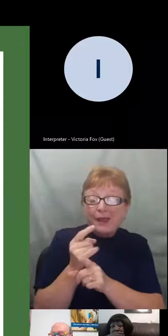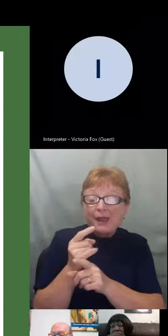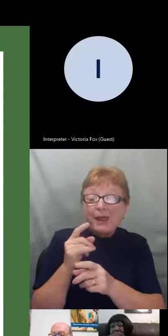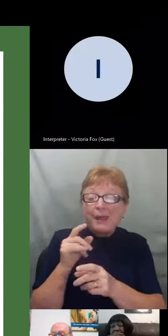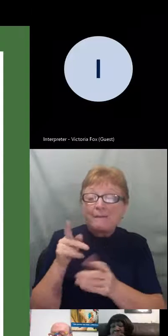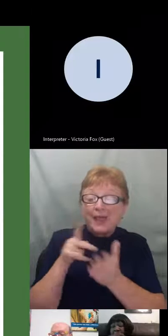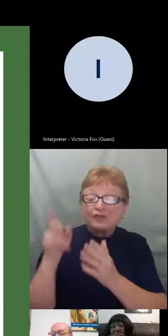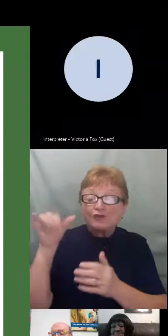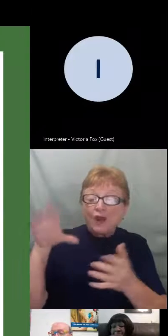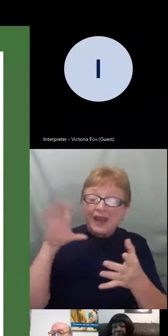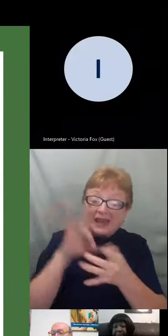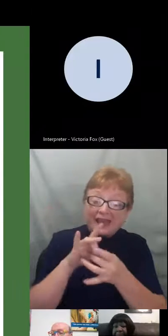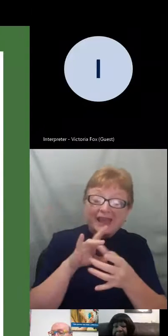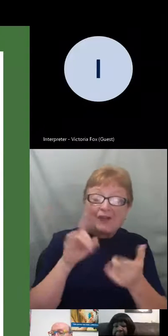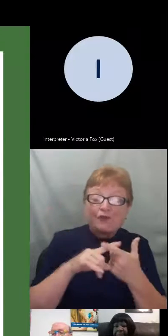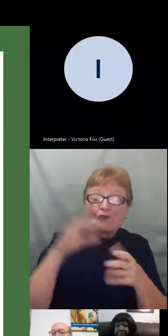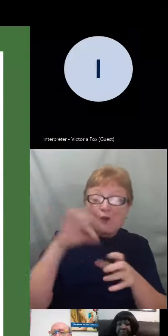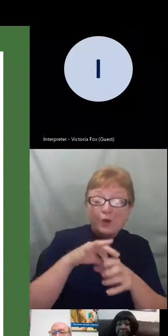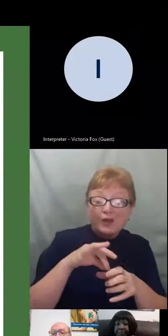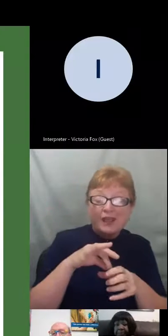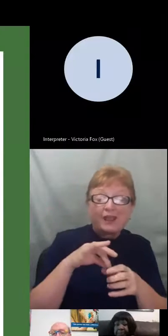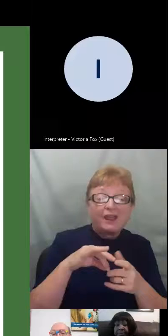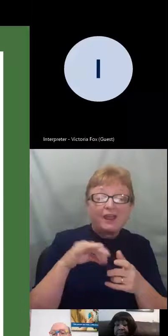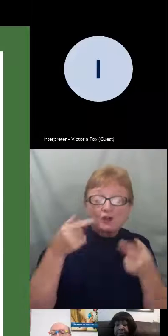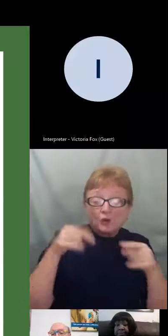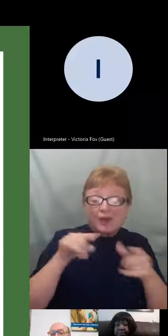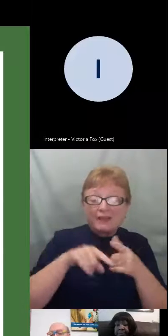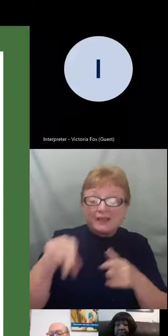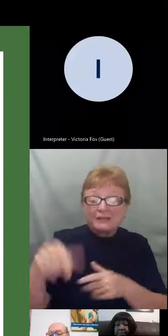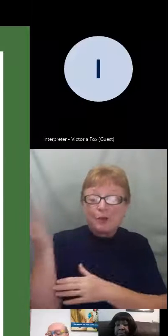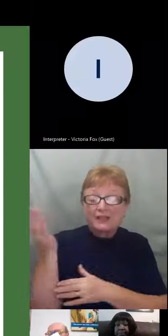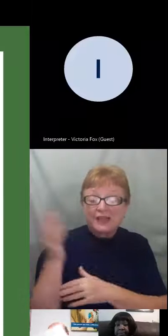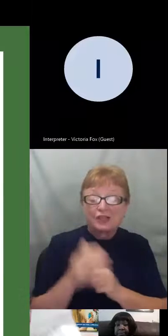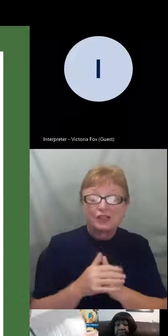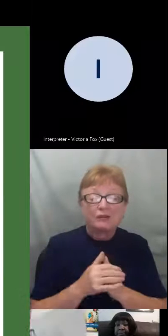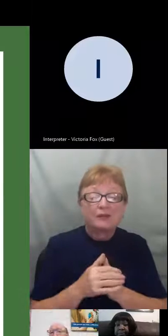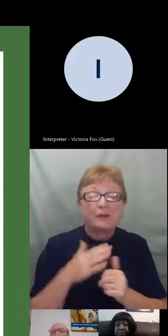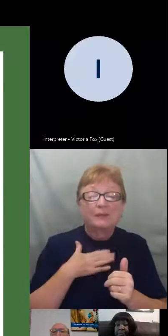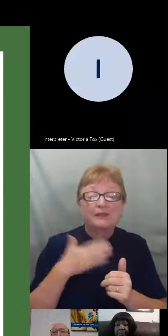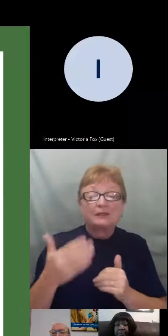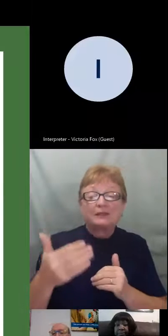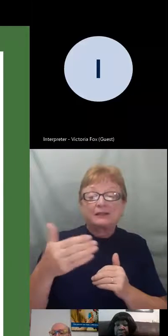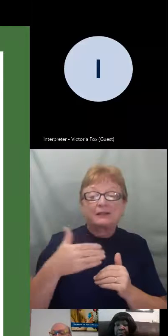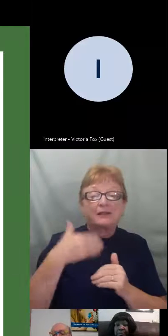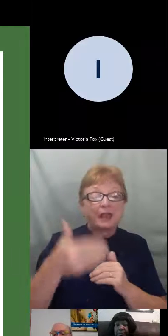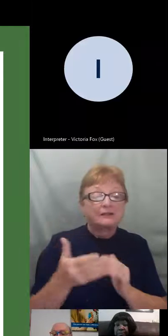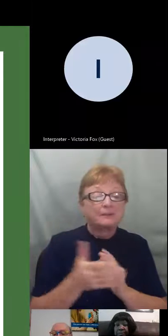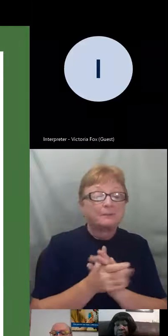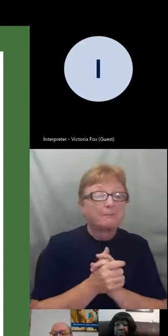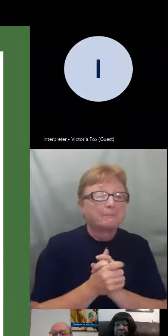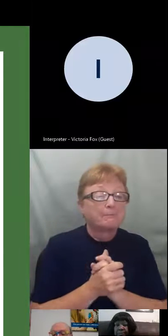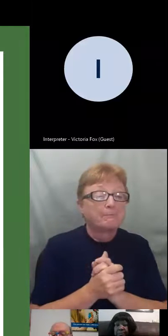voting resources mentioned in this presentation. Next slide, please.